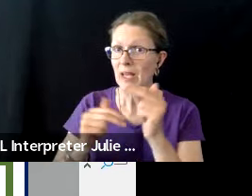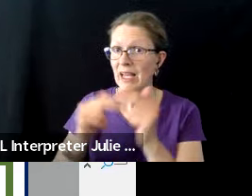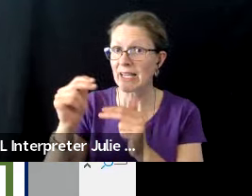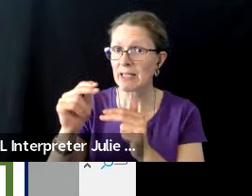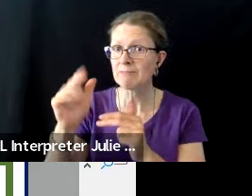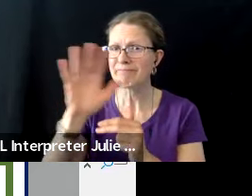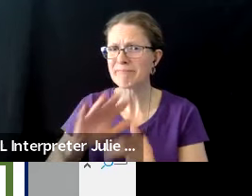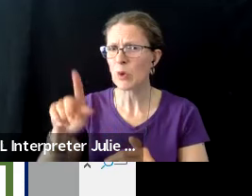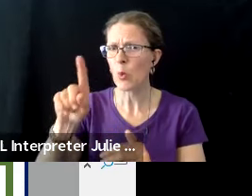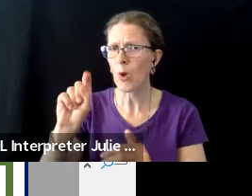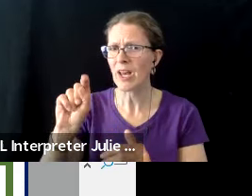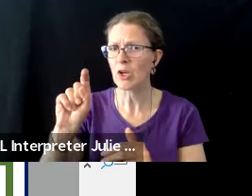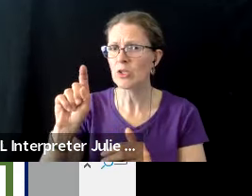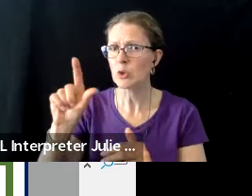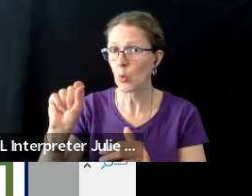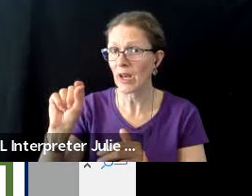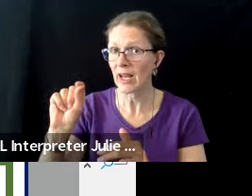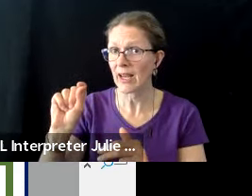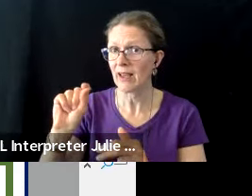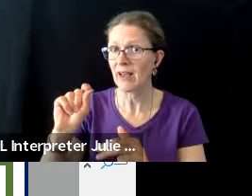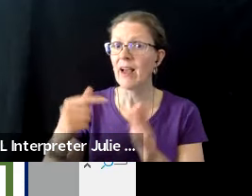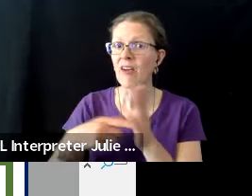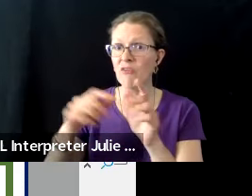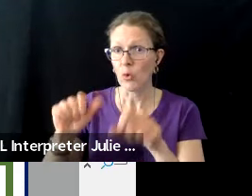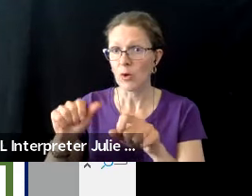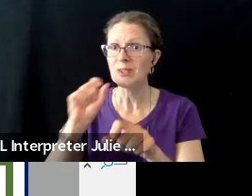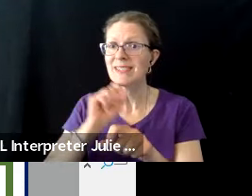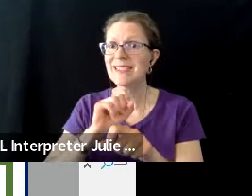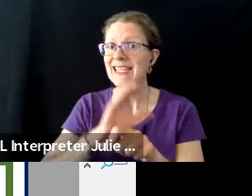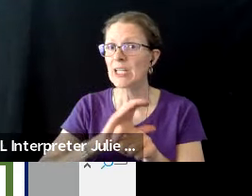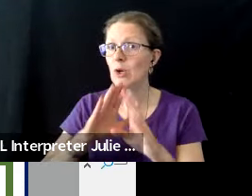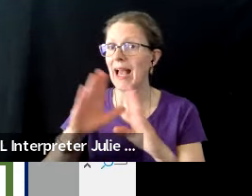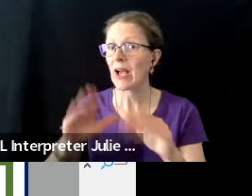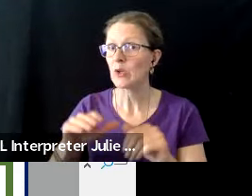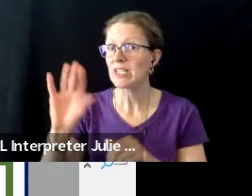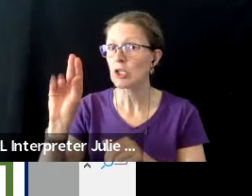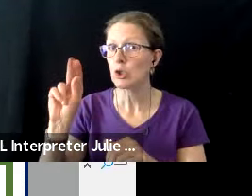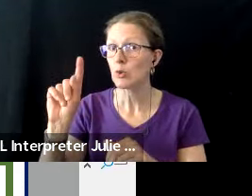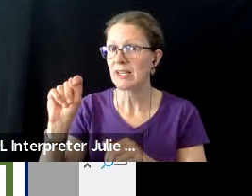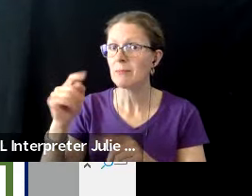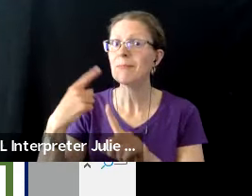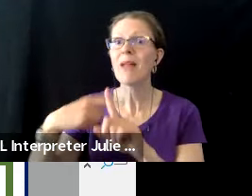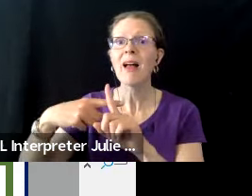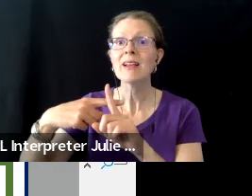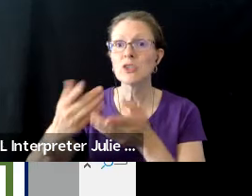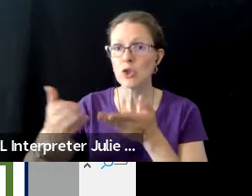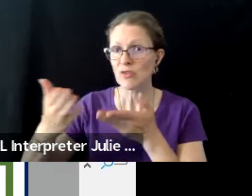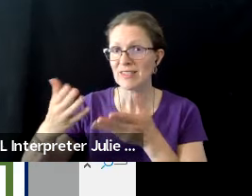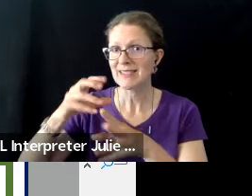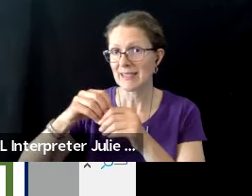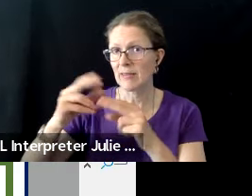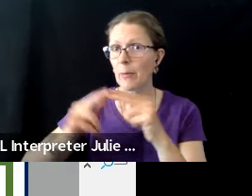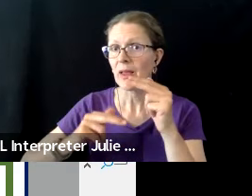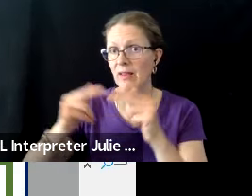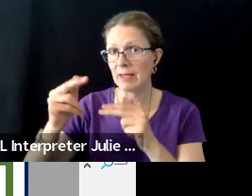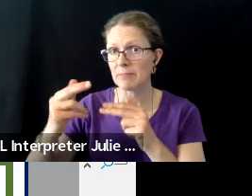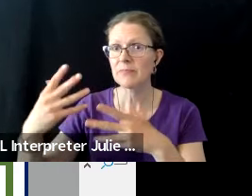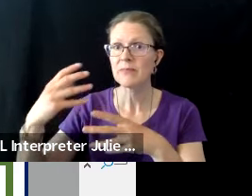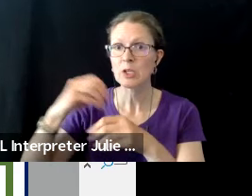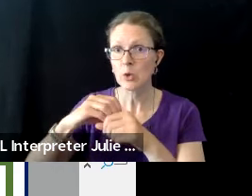all affordable senior housing units, as well as services for those residents within the building, including